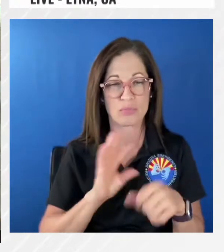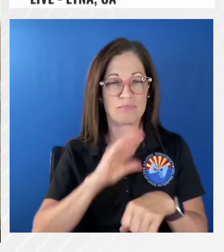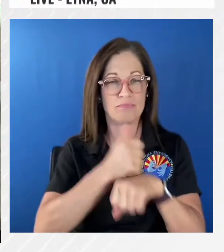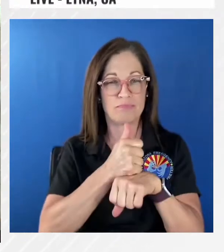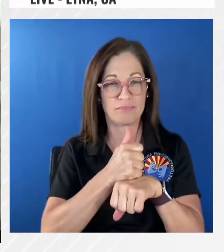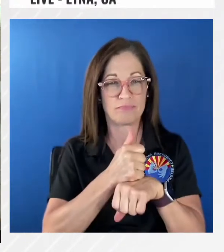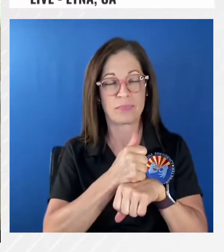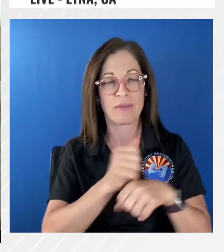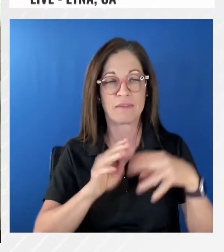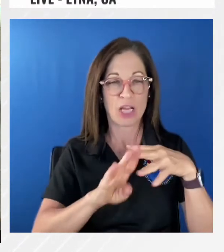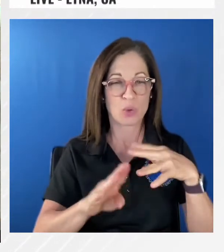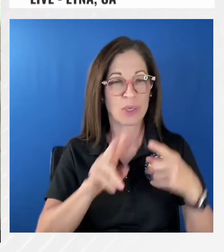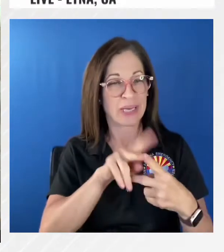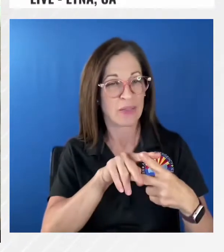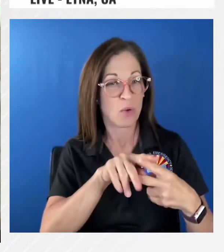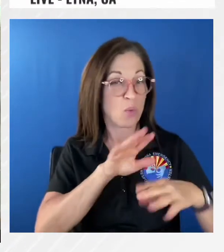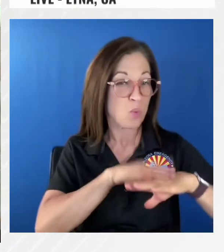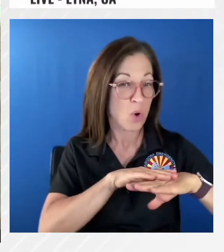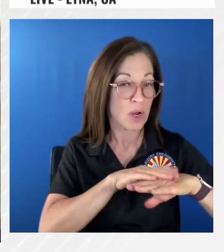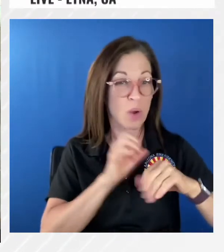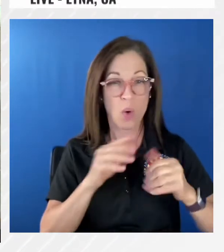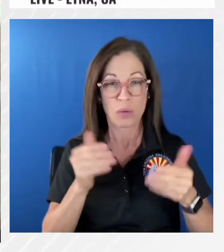or an order?